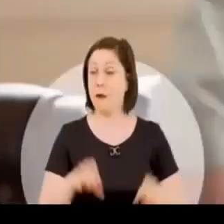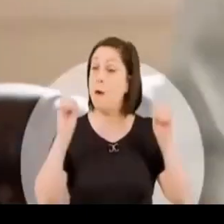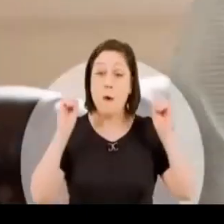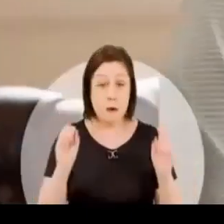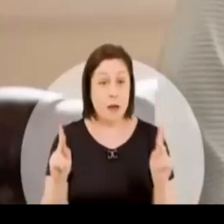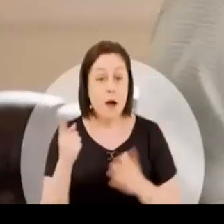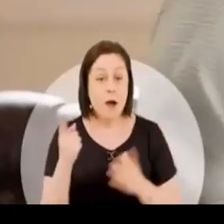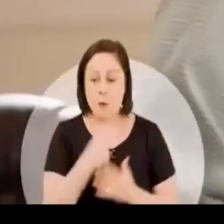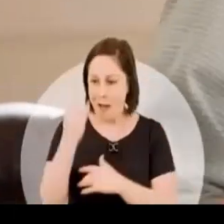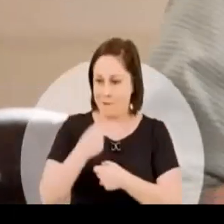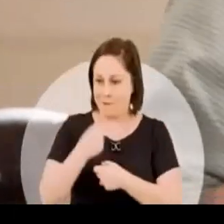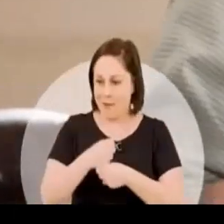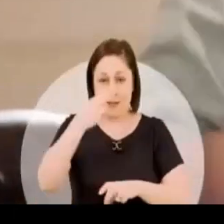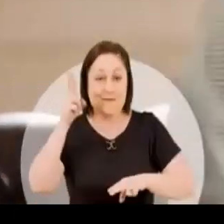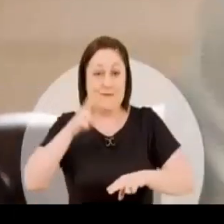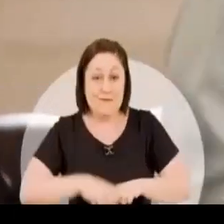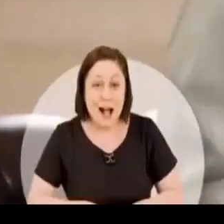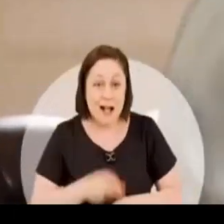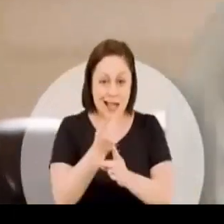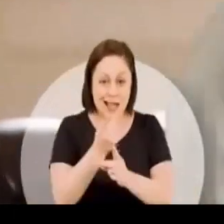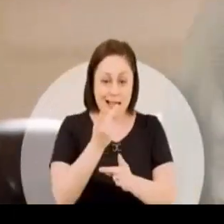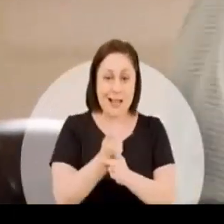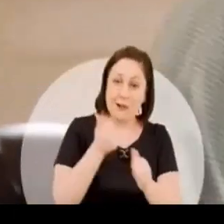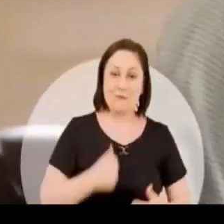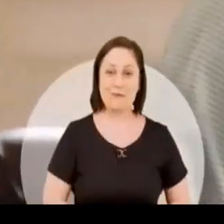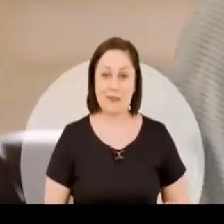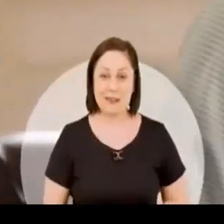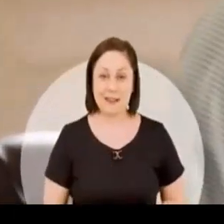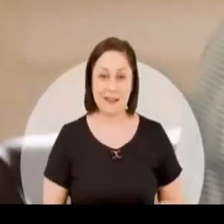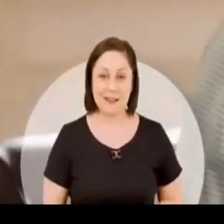Okay then, what if we make it fun to take care of themselves?